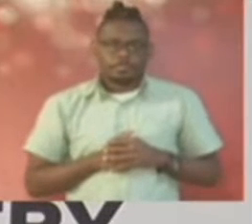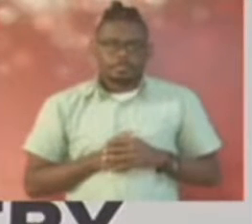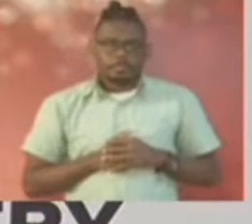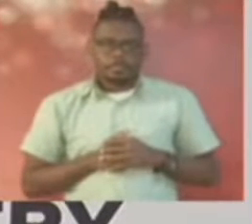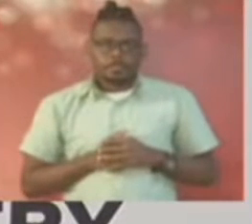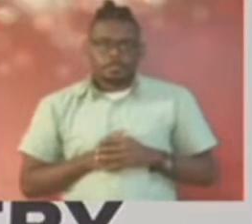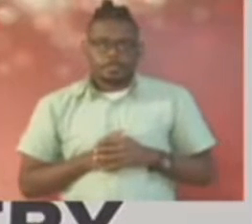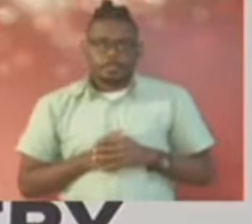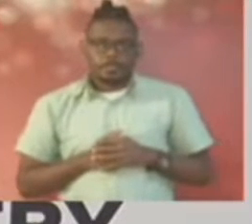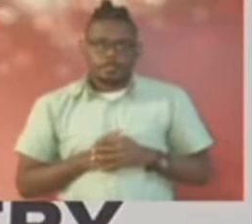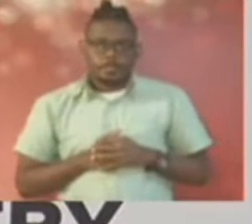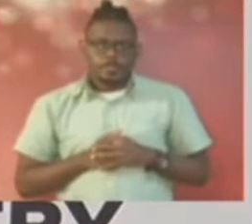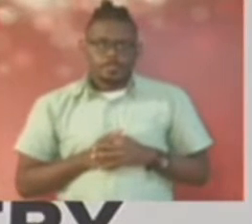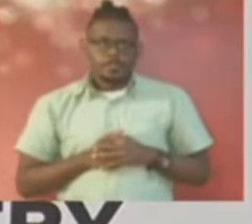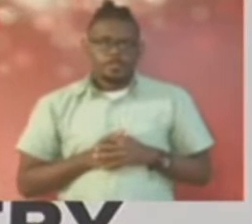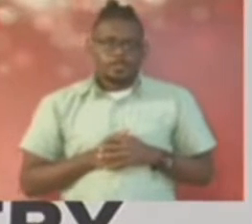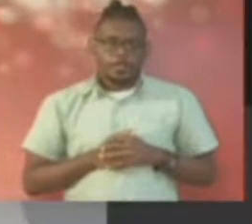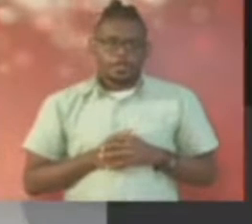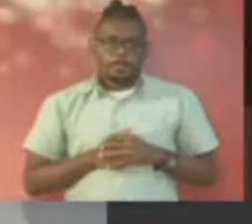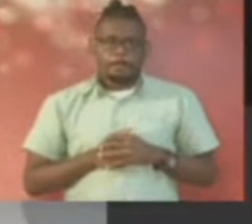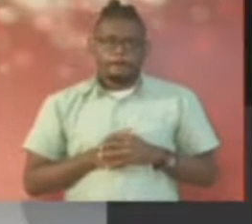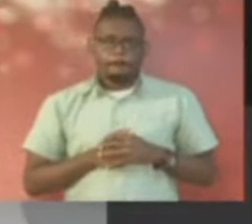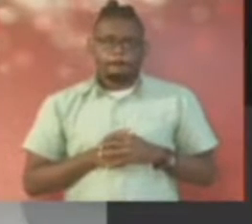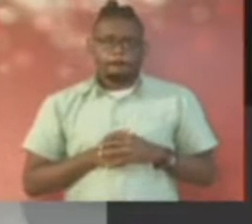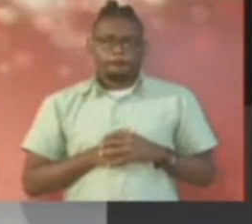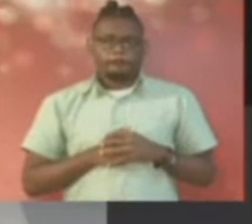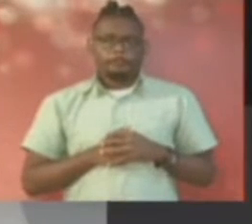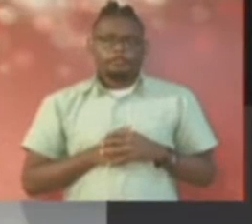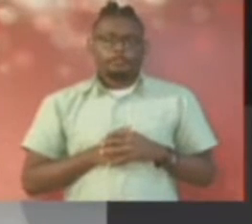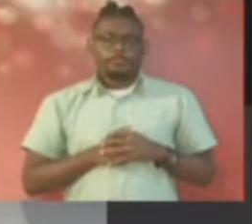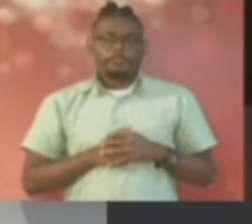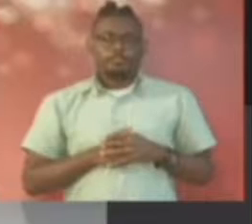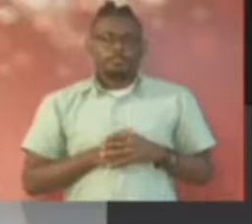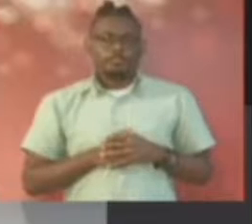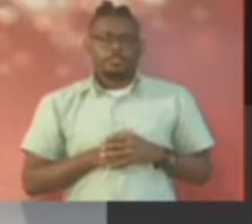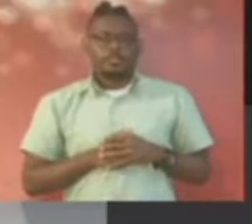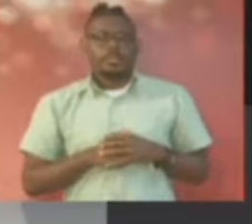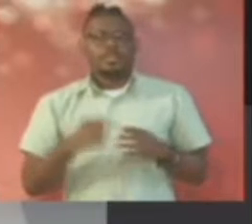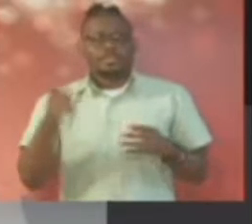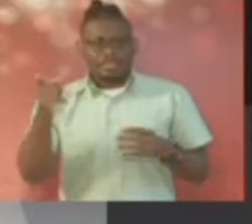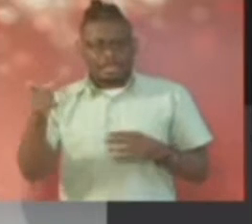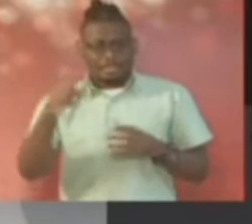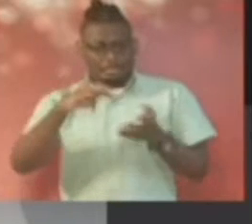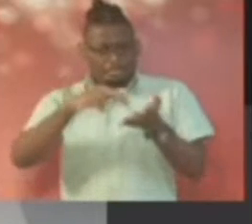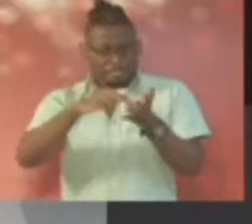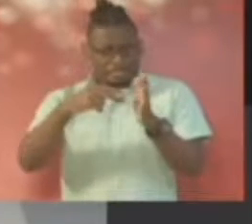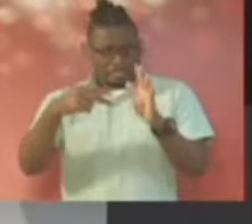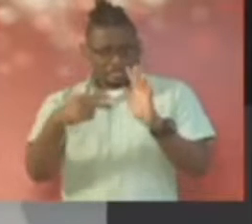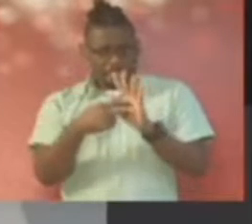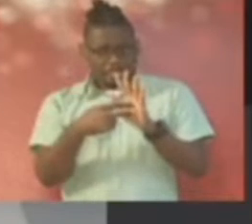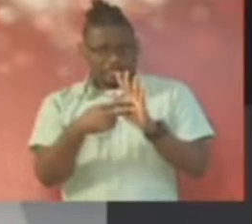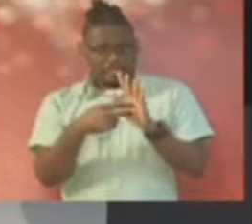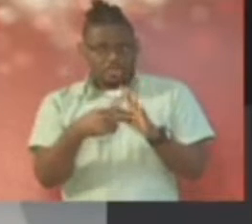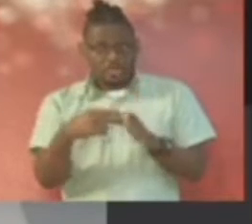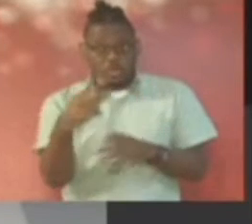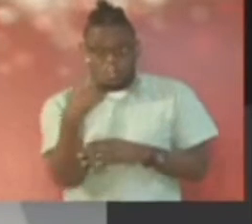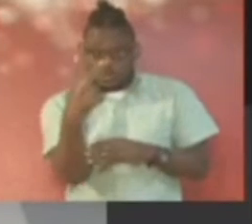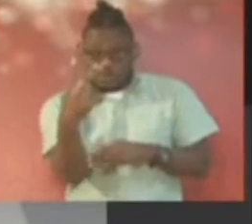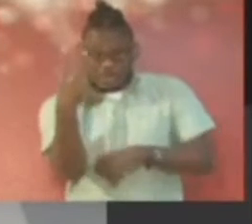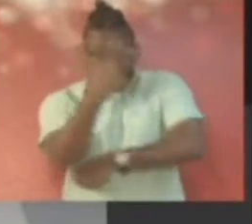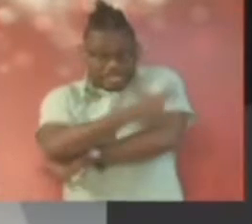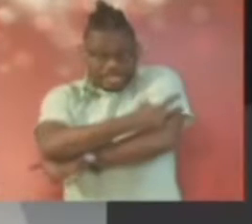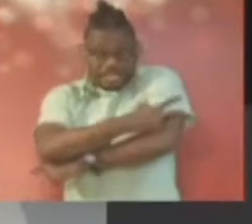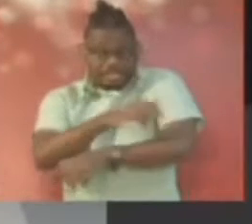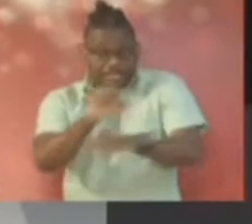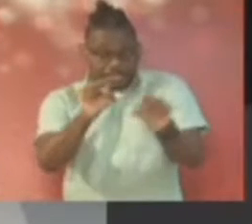You want to clarify that point? Yes, I will. I meant as in there's usually that 2-day period which comes in